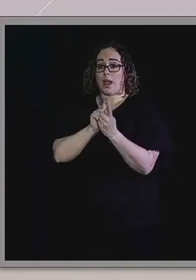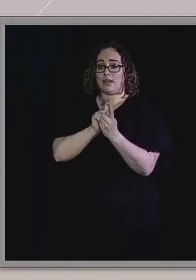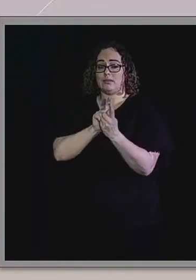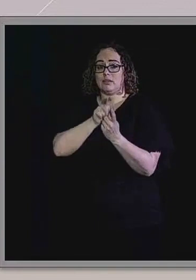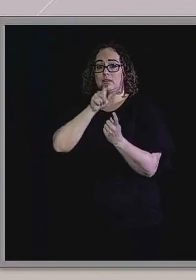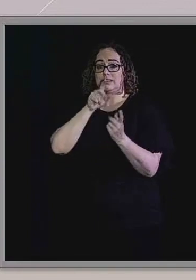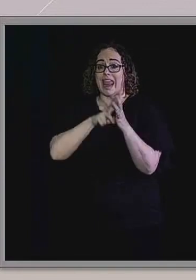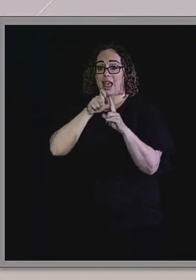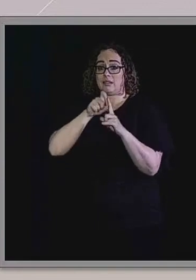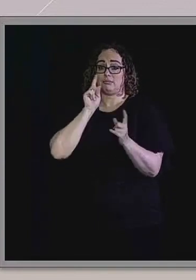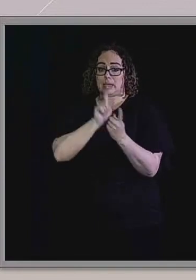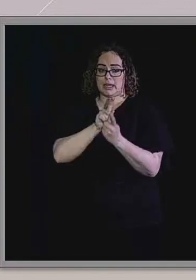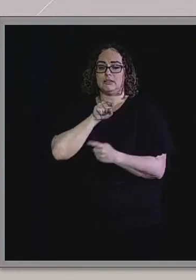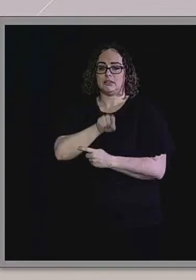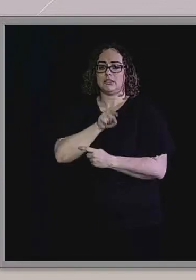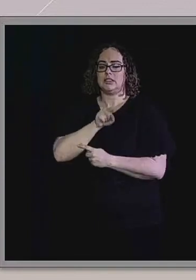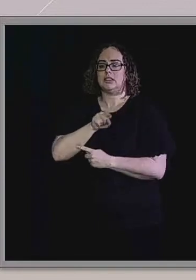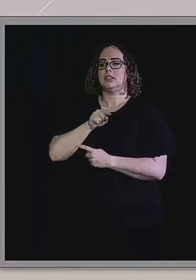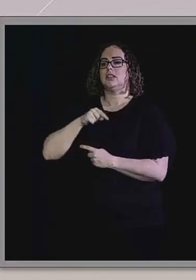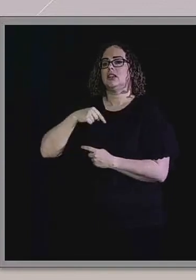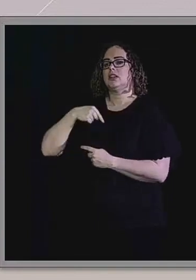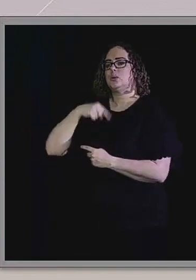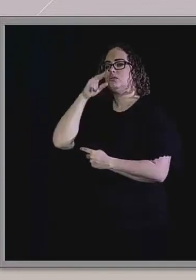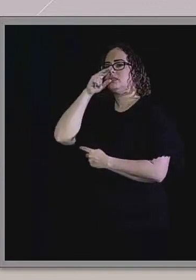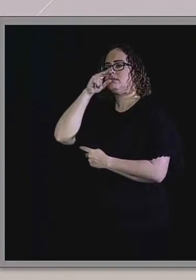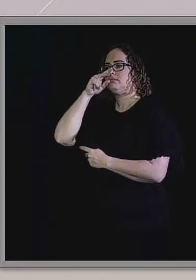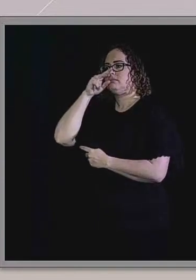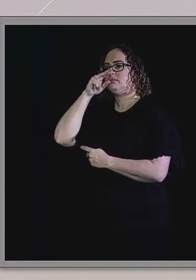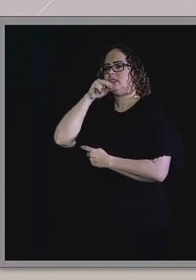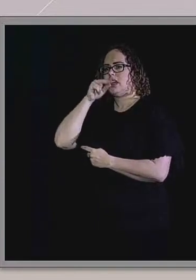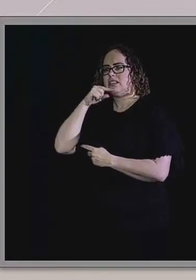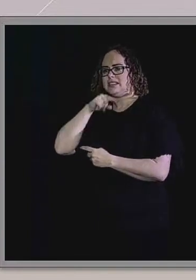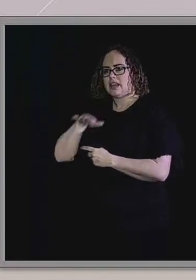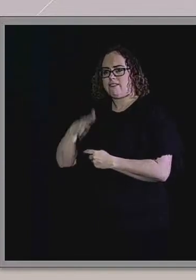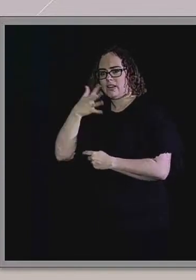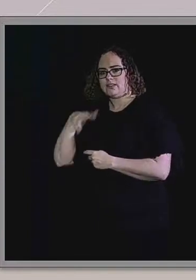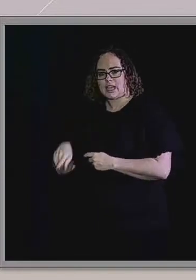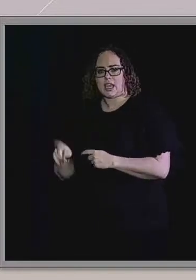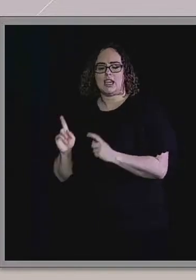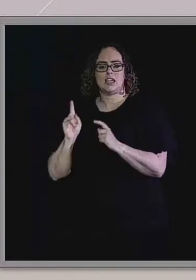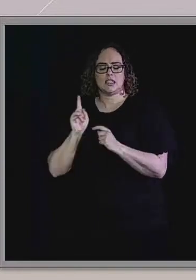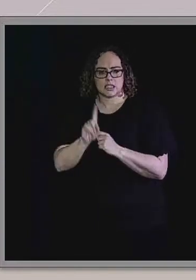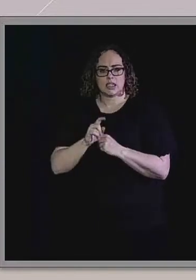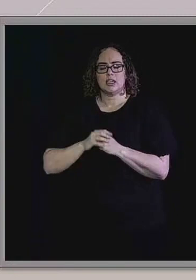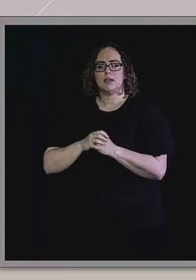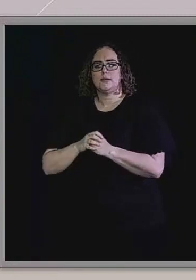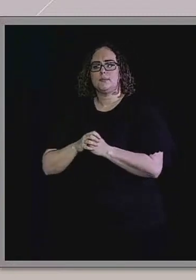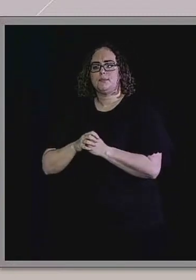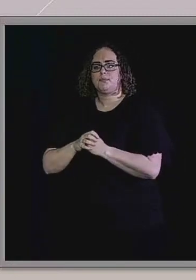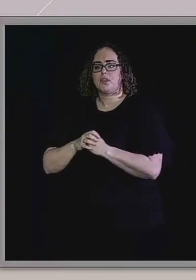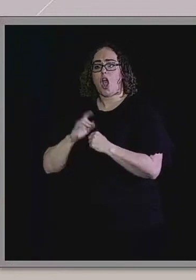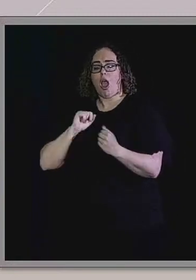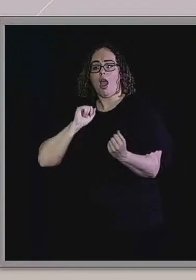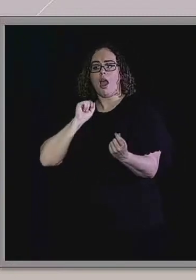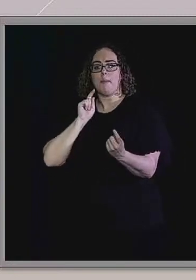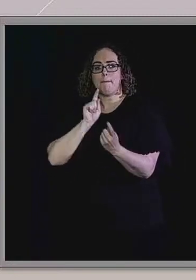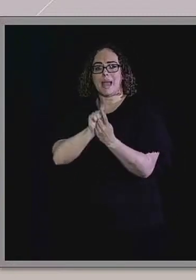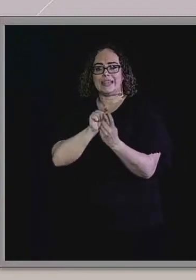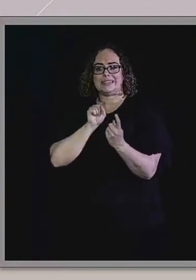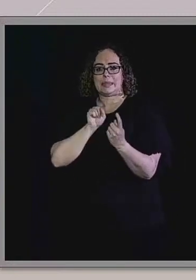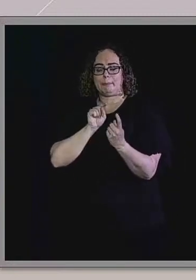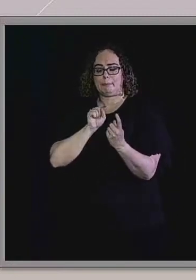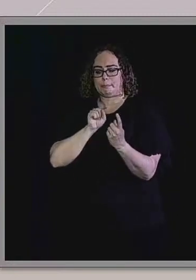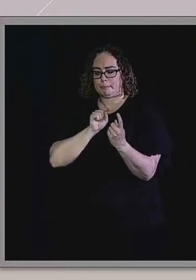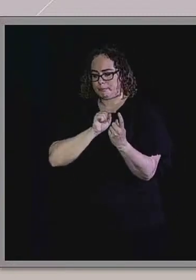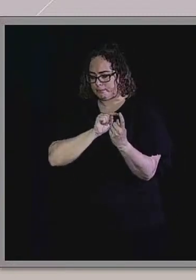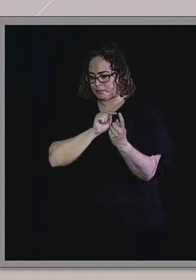and it's kind of interesting as well in terms of this story. I want to tell you. I went to see him, and